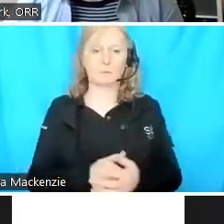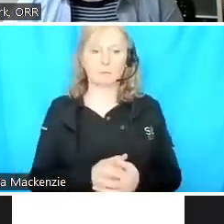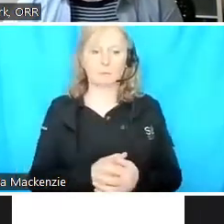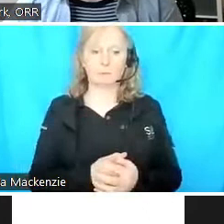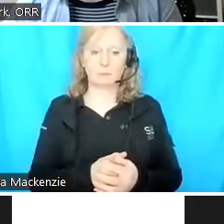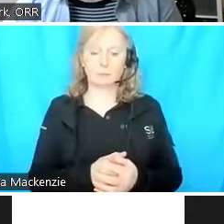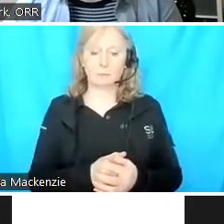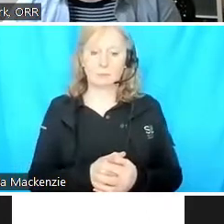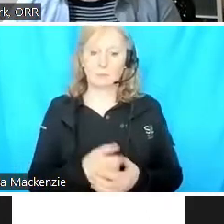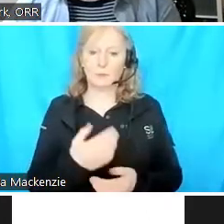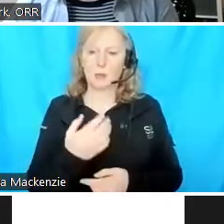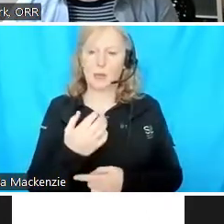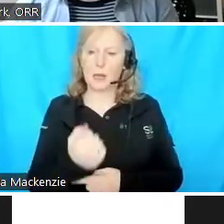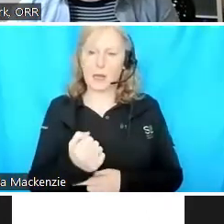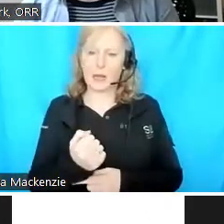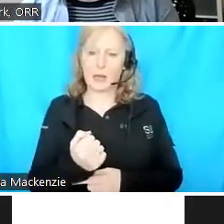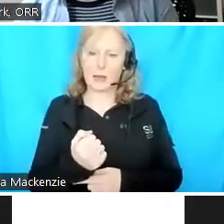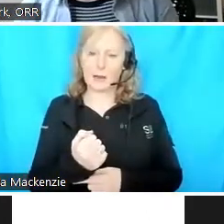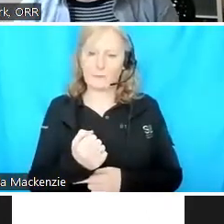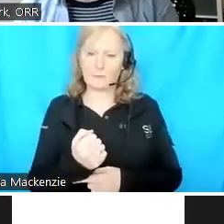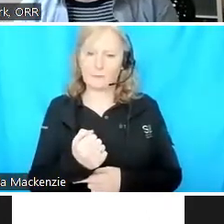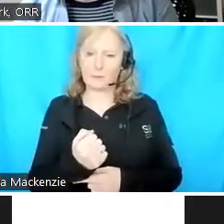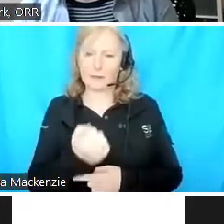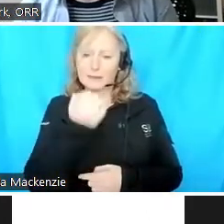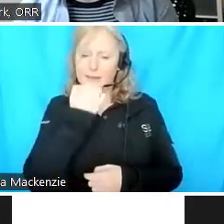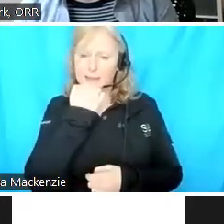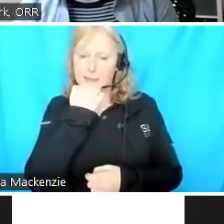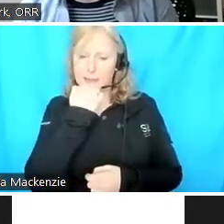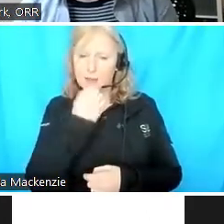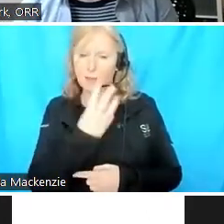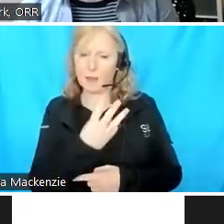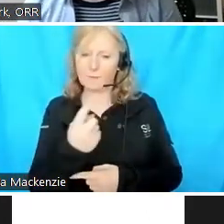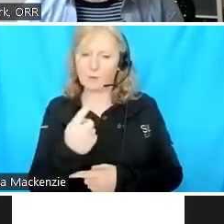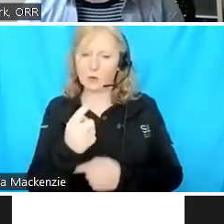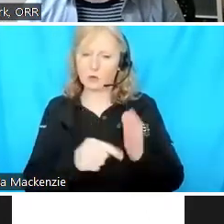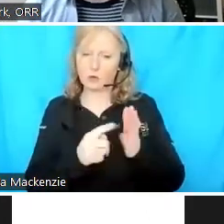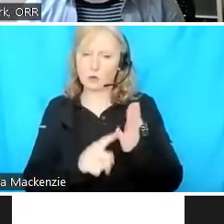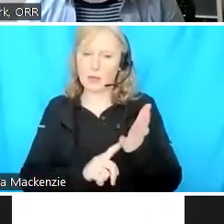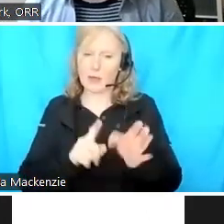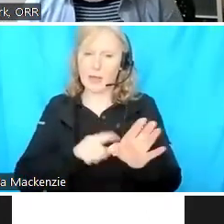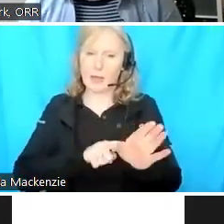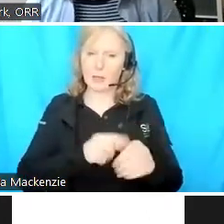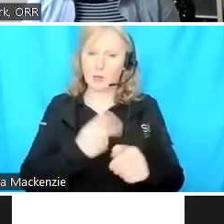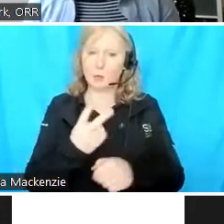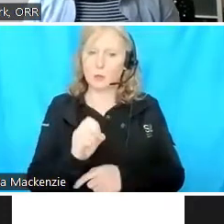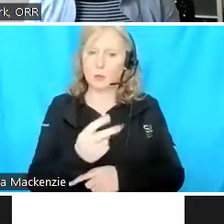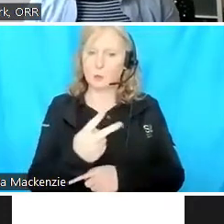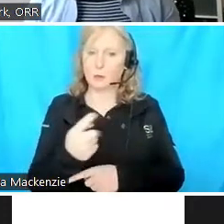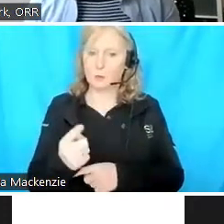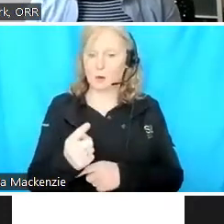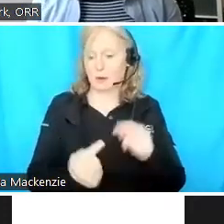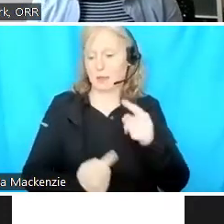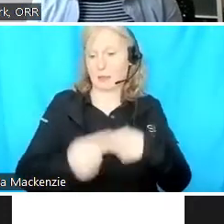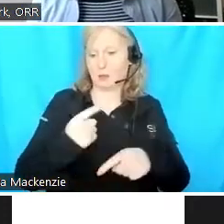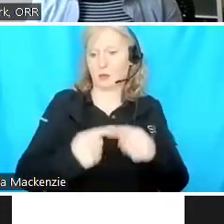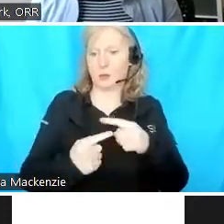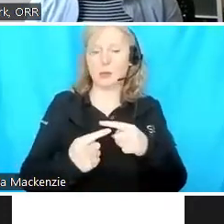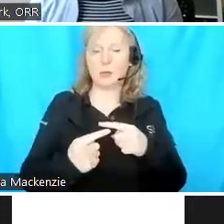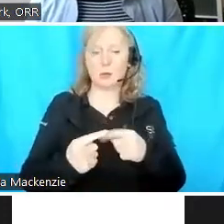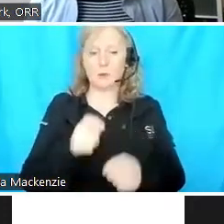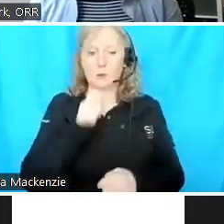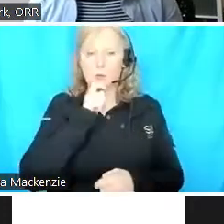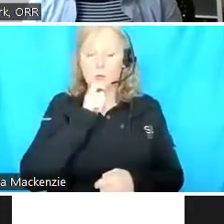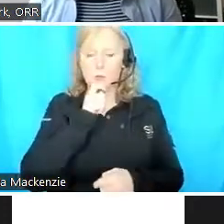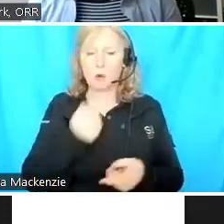a major deadline of the 31st of July 2021, so last year, for operators